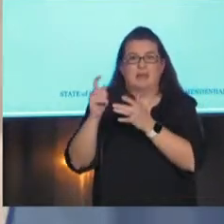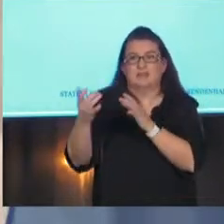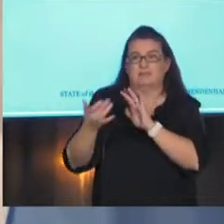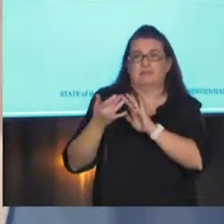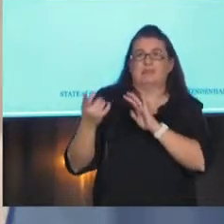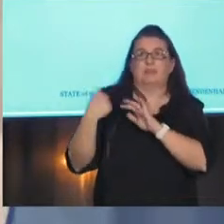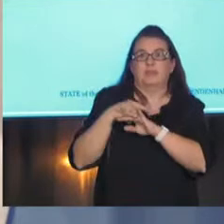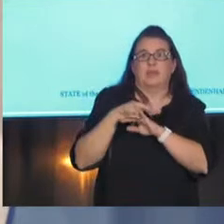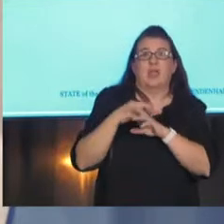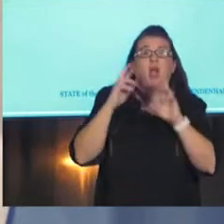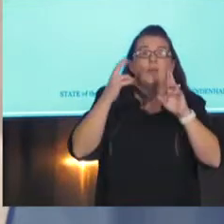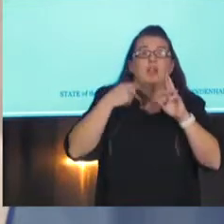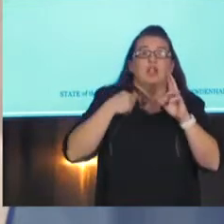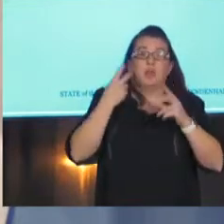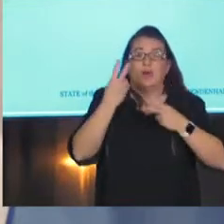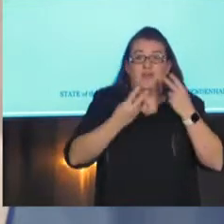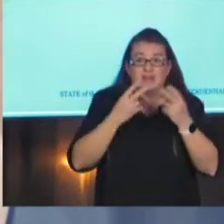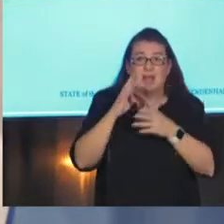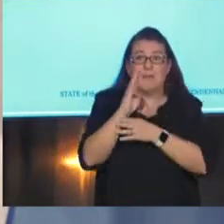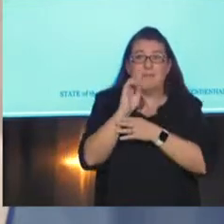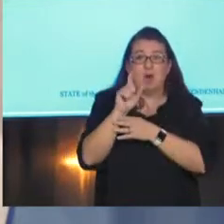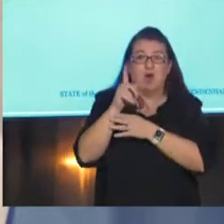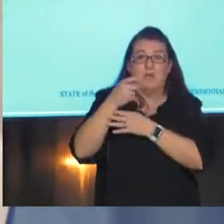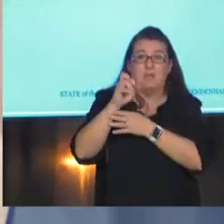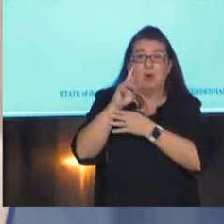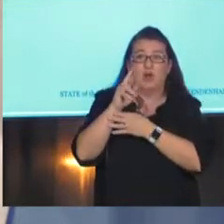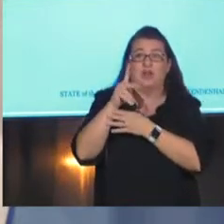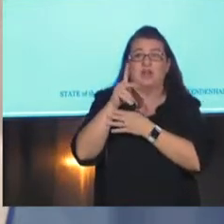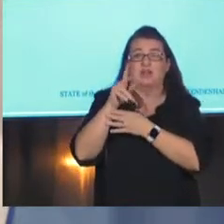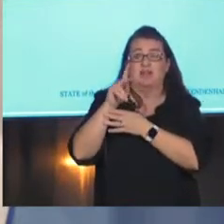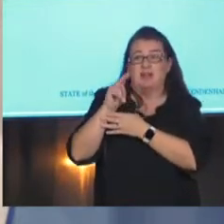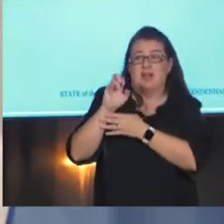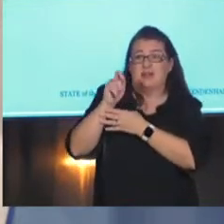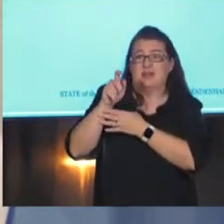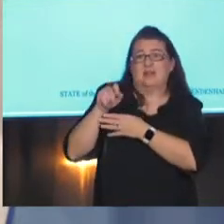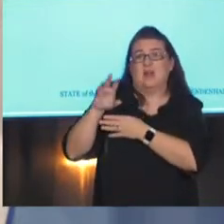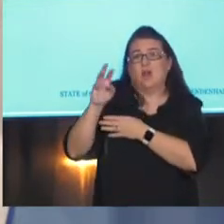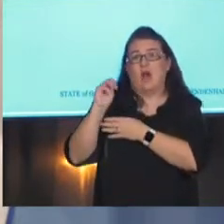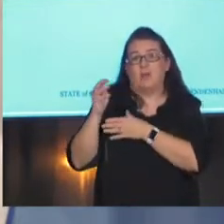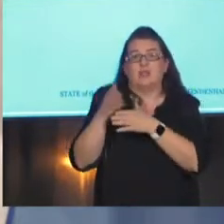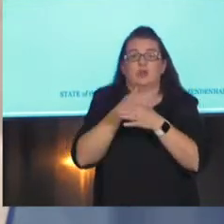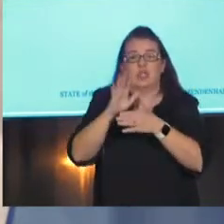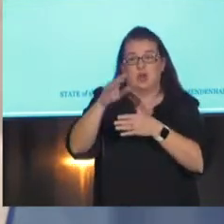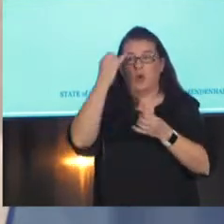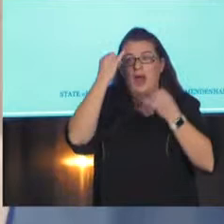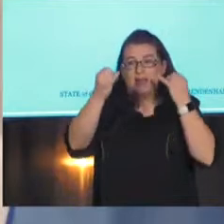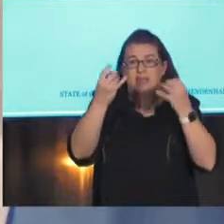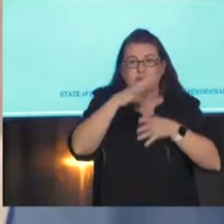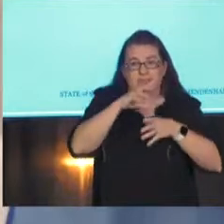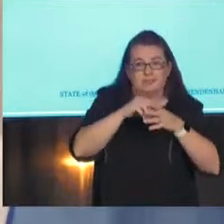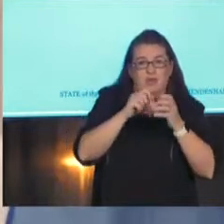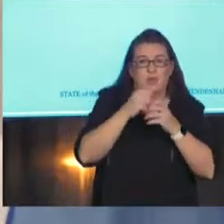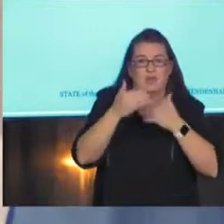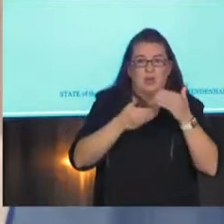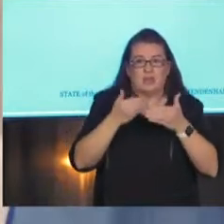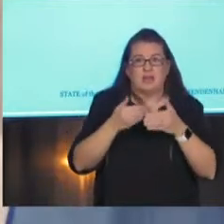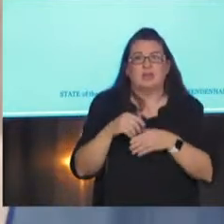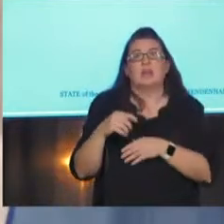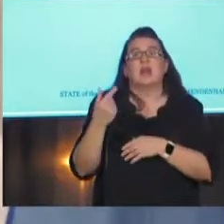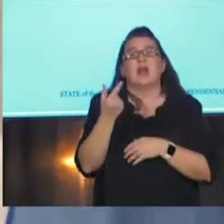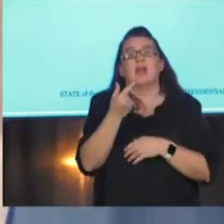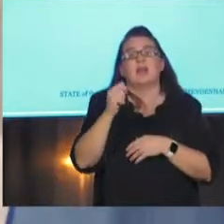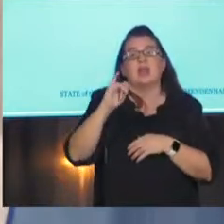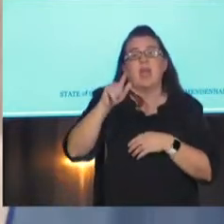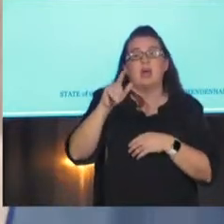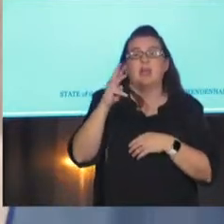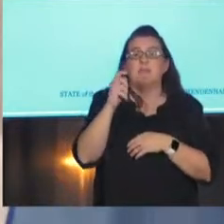So I hope you will visit ballparknext.com and be a part of the process and share your ideas. Gail Miller and the leadership of the Larry